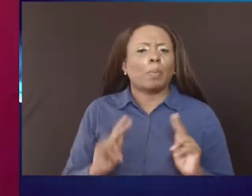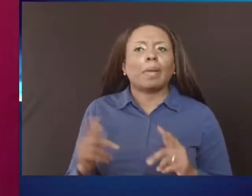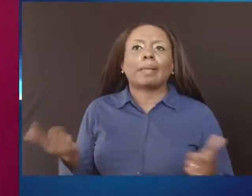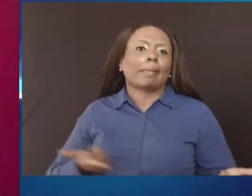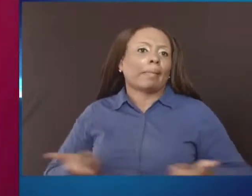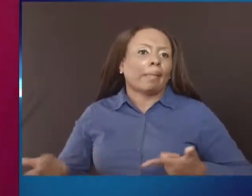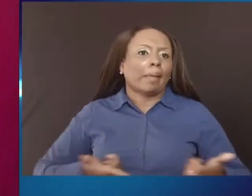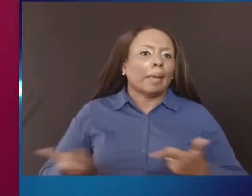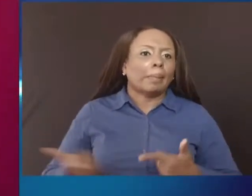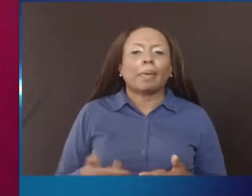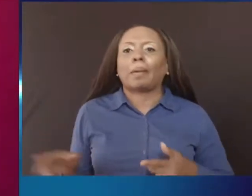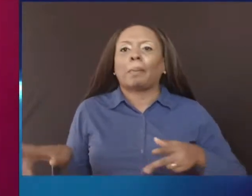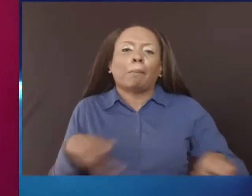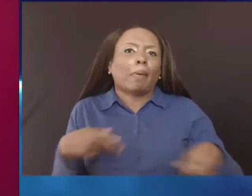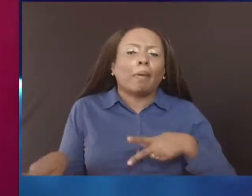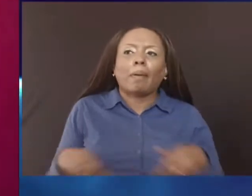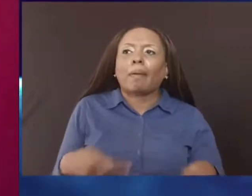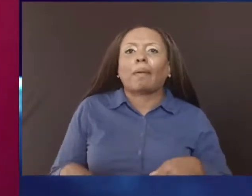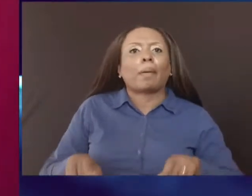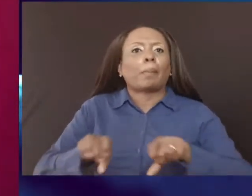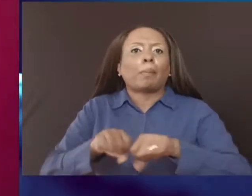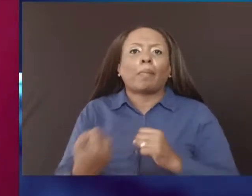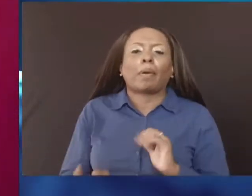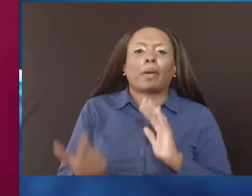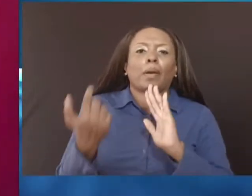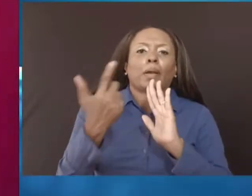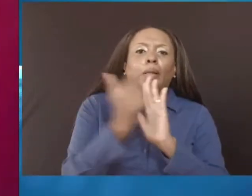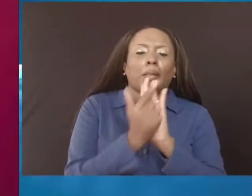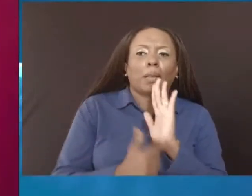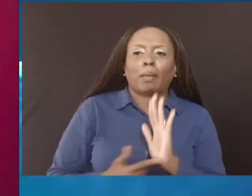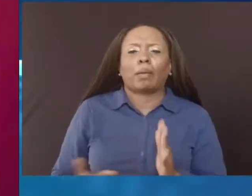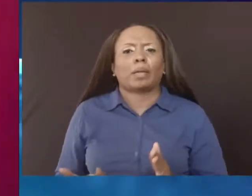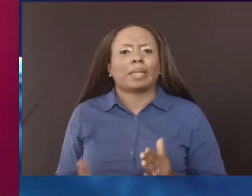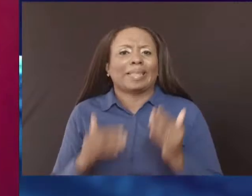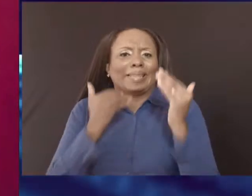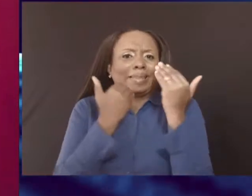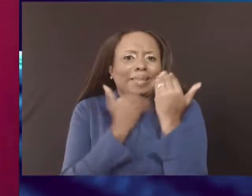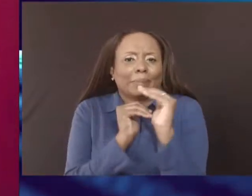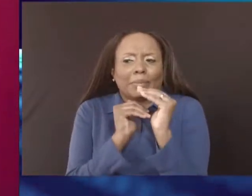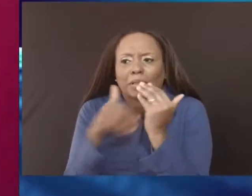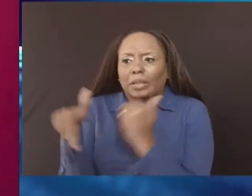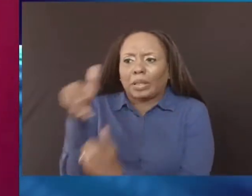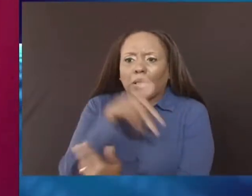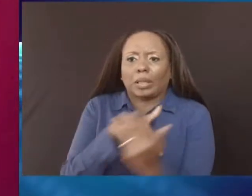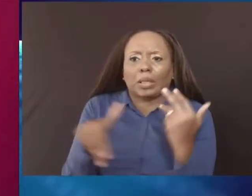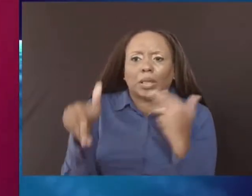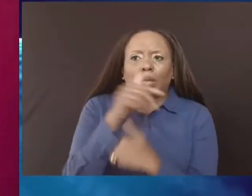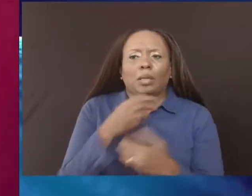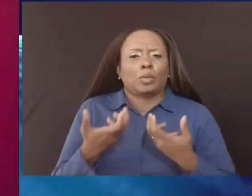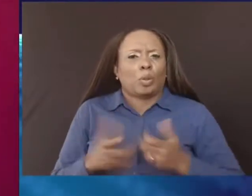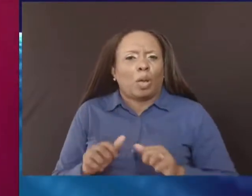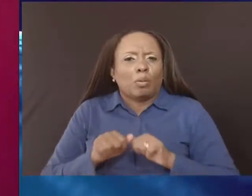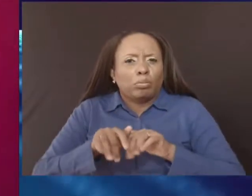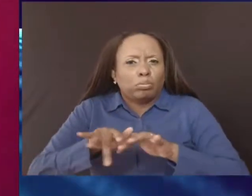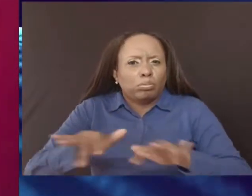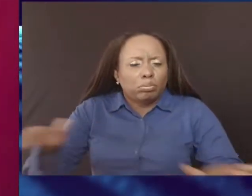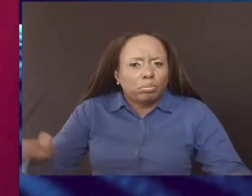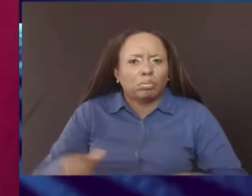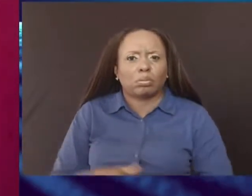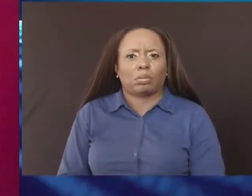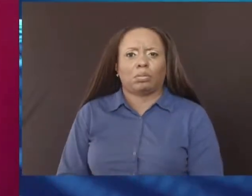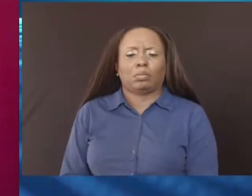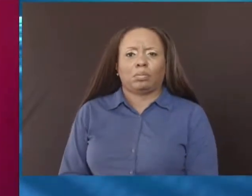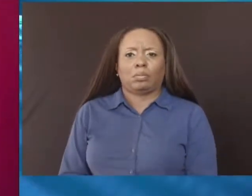partying. We don't want people breaking the law. We need to limit interactions of people so we can contain the spread as best as